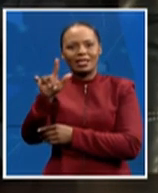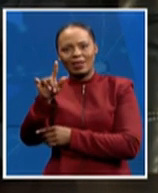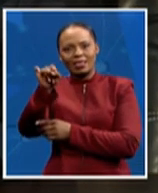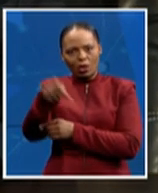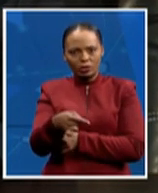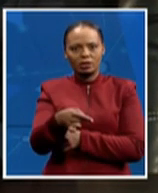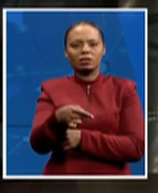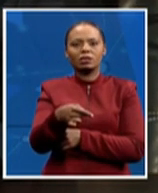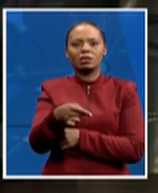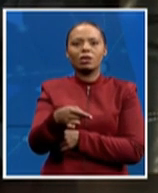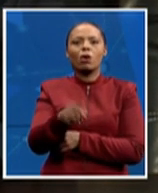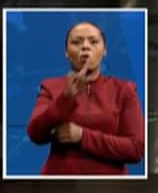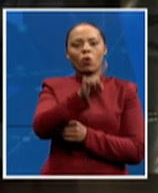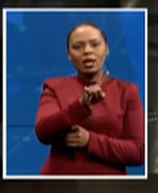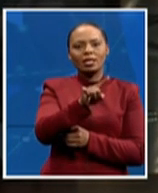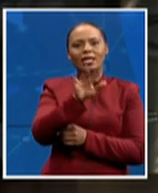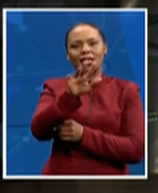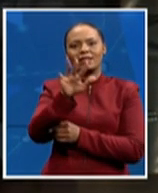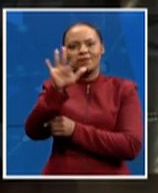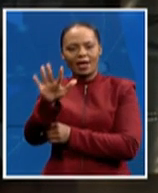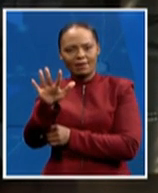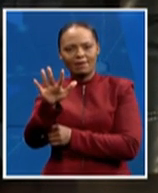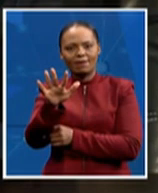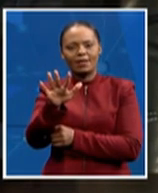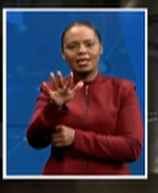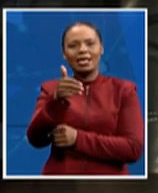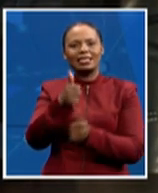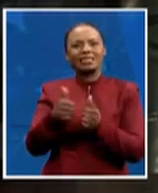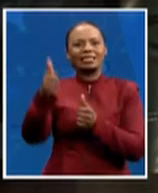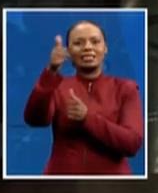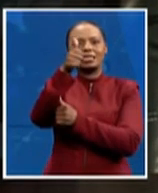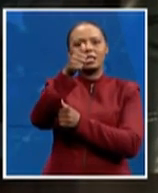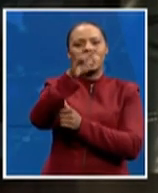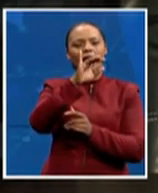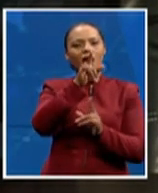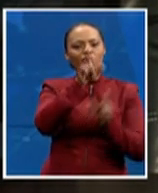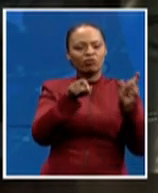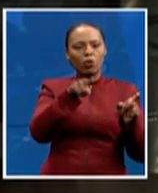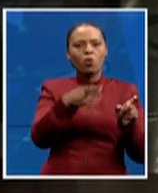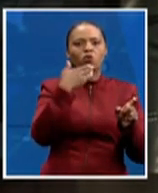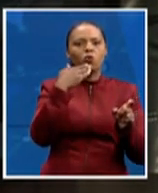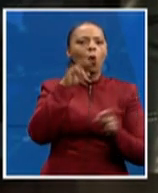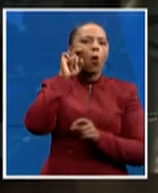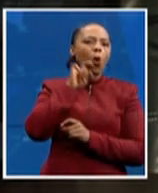237,195 senior citizens who are above 60 and